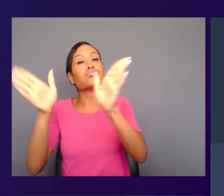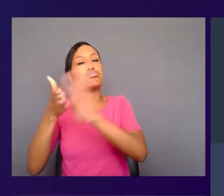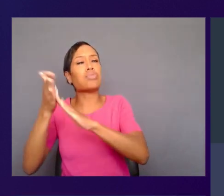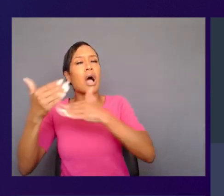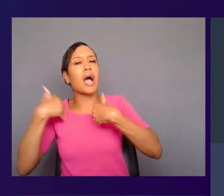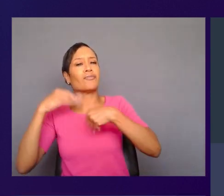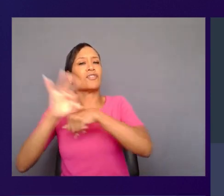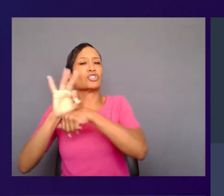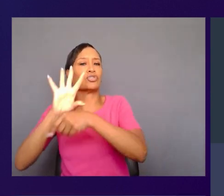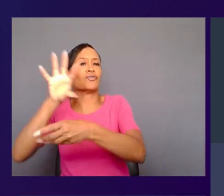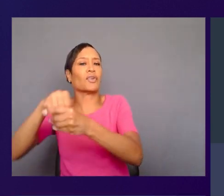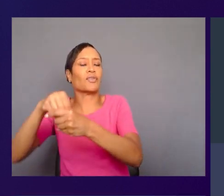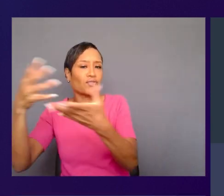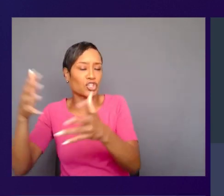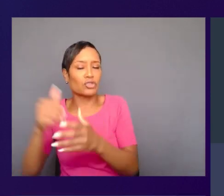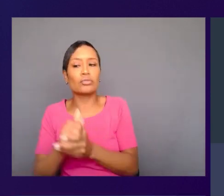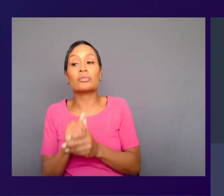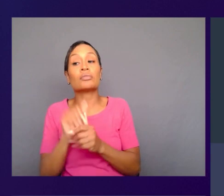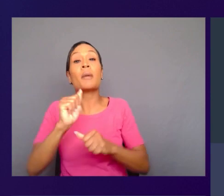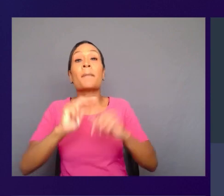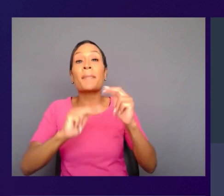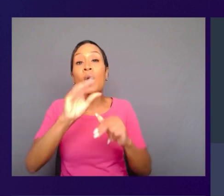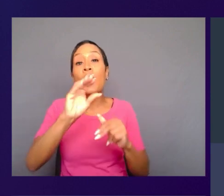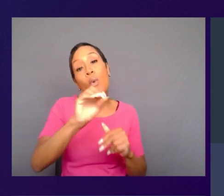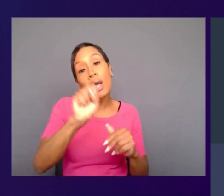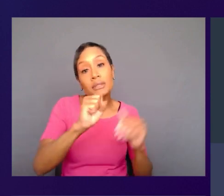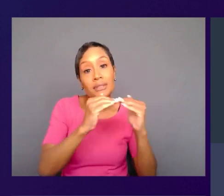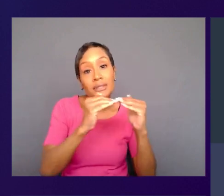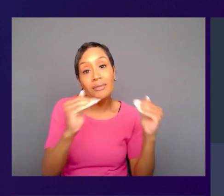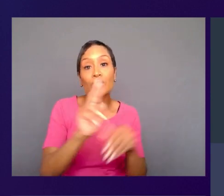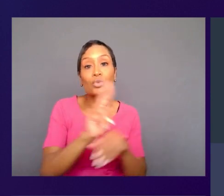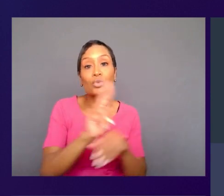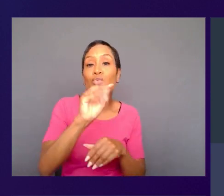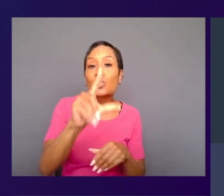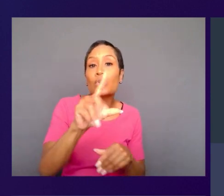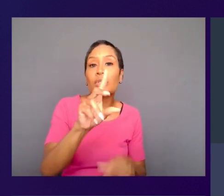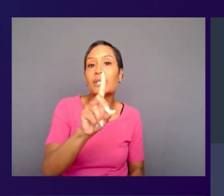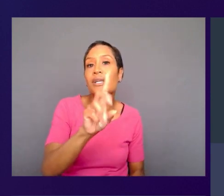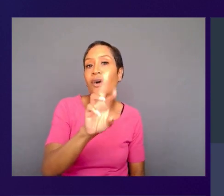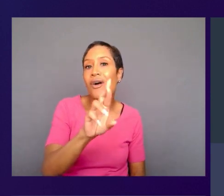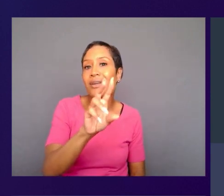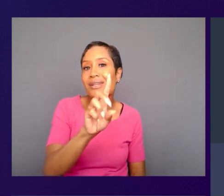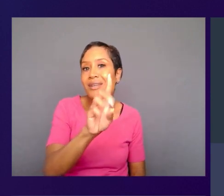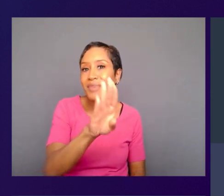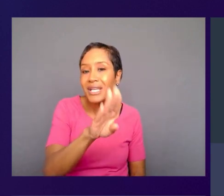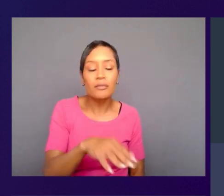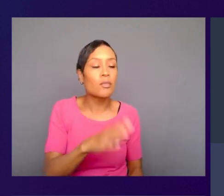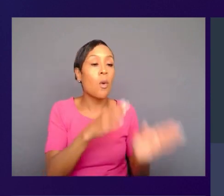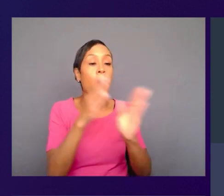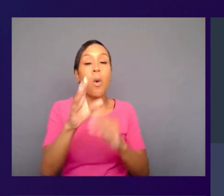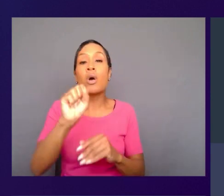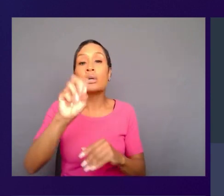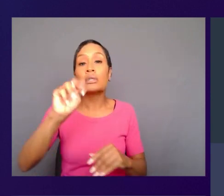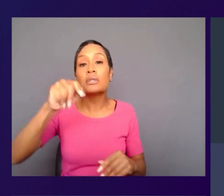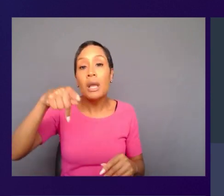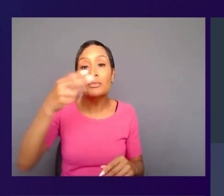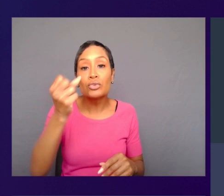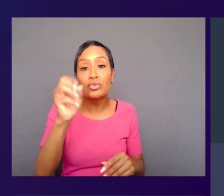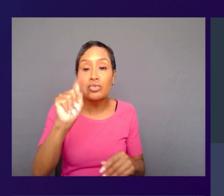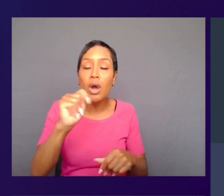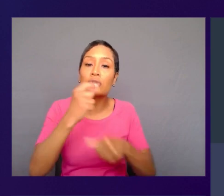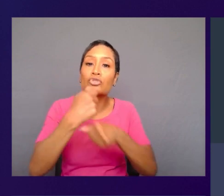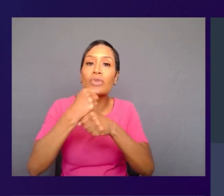built in. You can also build at the OS level using a tool like DRDB, or you can snapshot to create volumes across